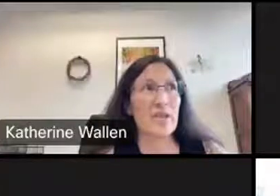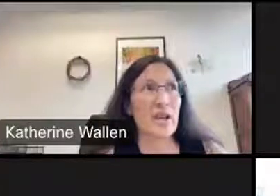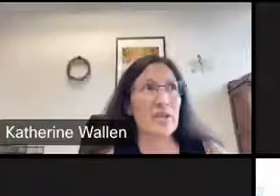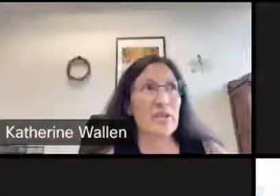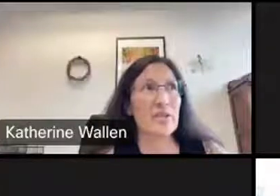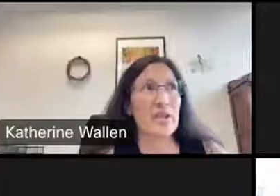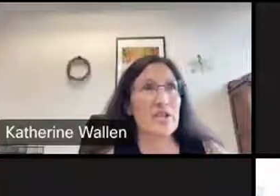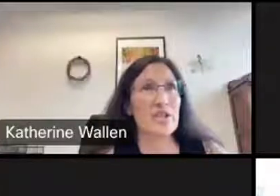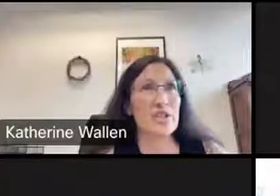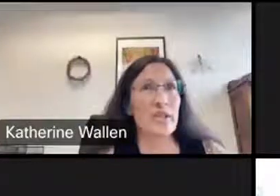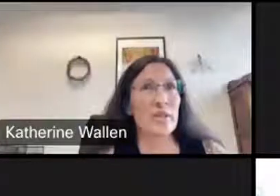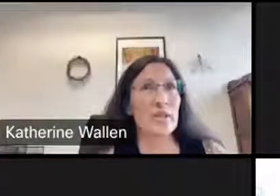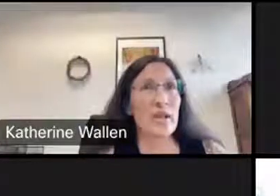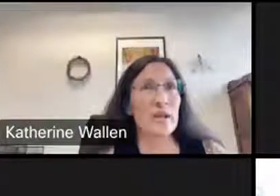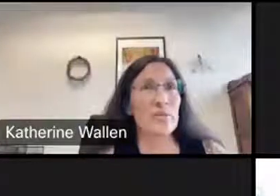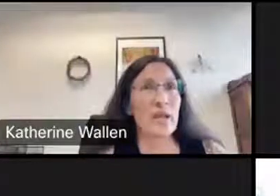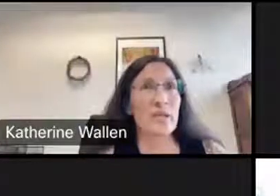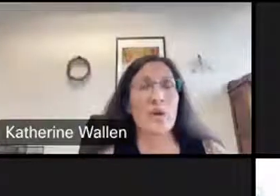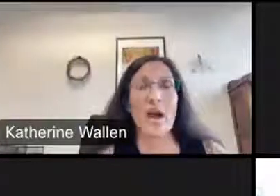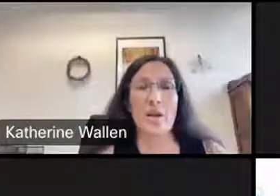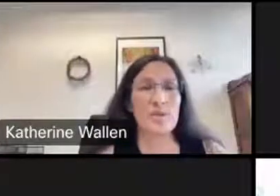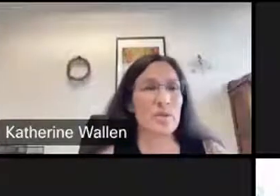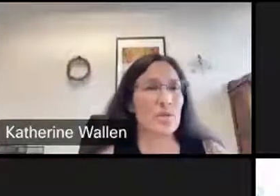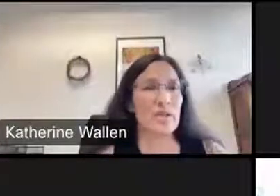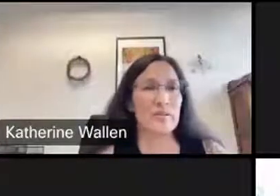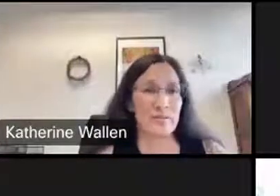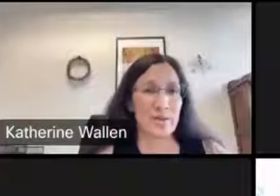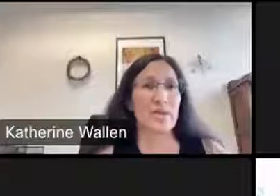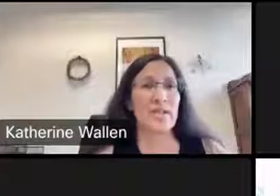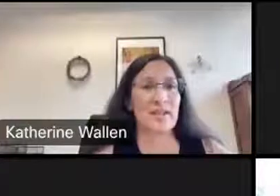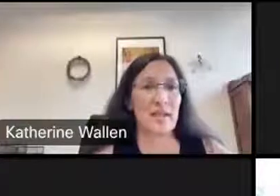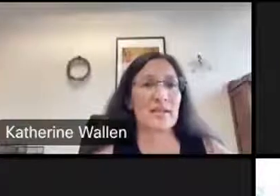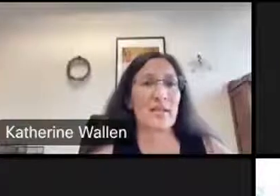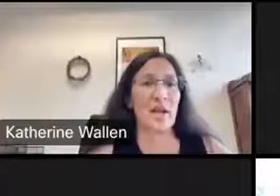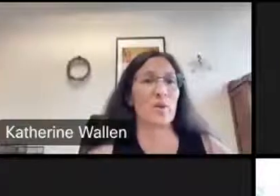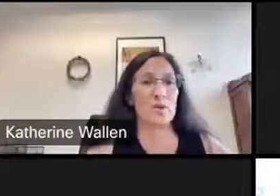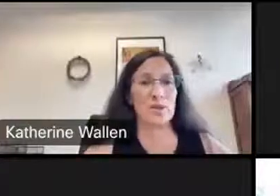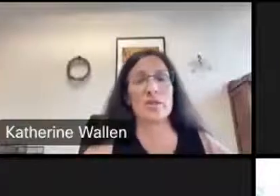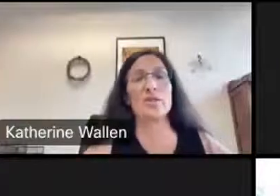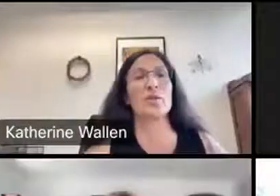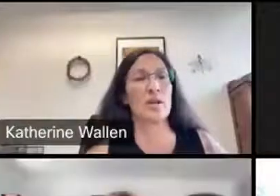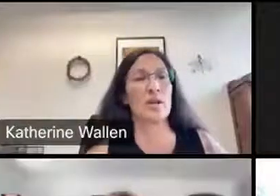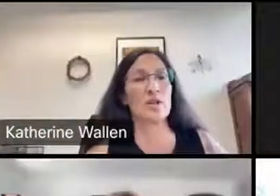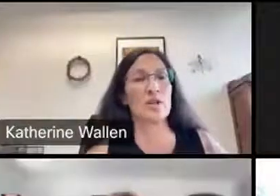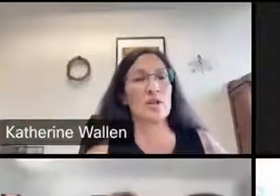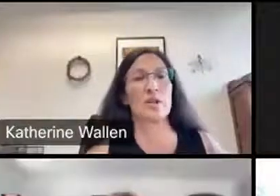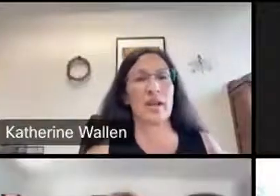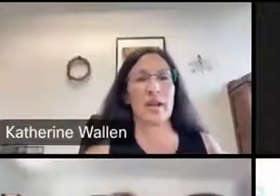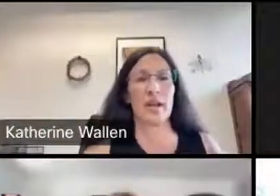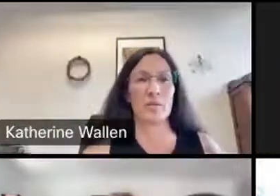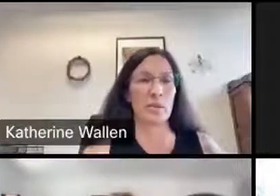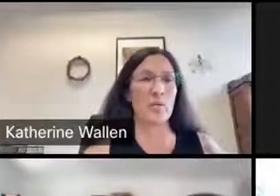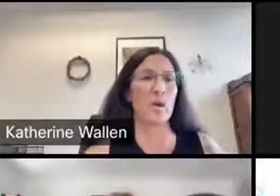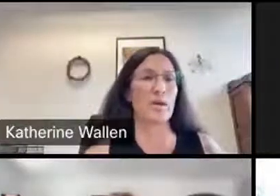Thank you for that clarification, Jean. That really helps. And we're absolutely doing exactly that. We're still doing our transition